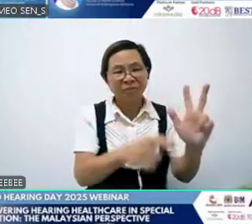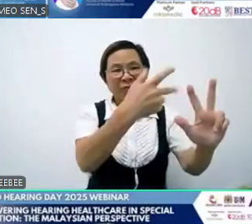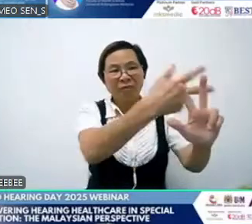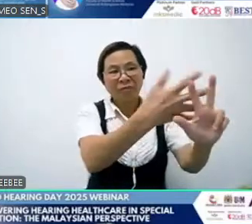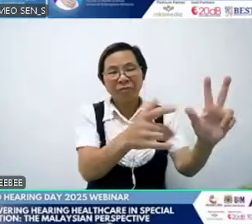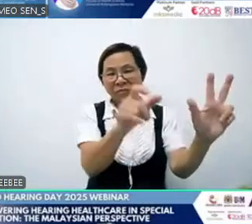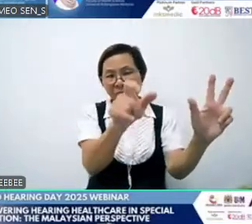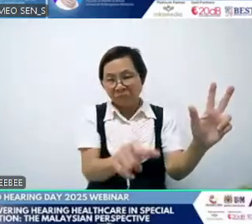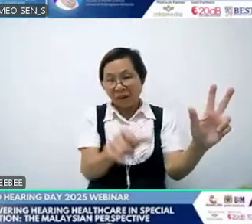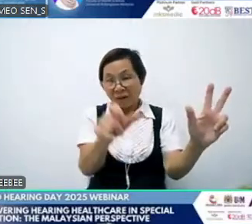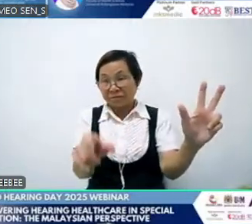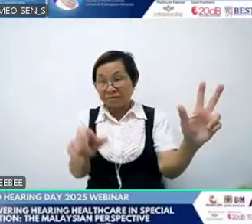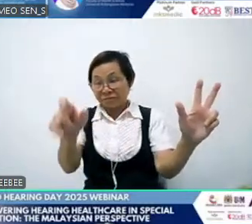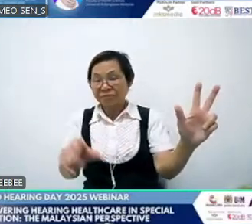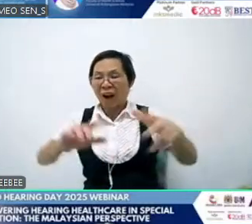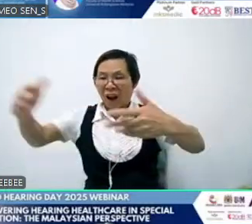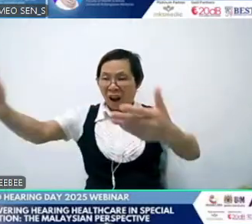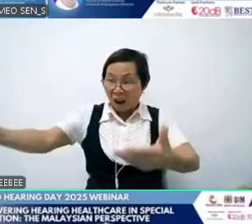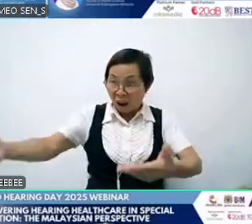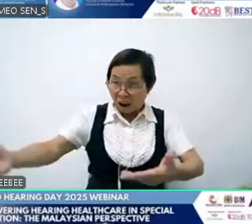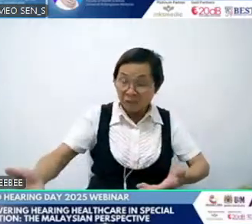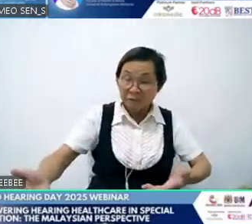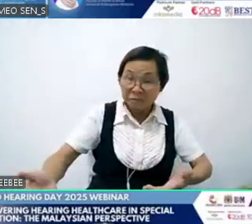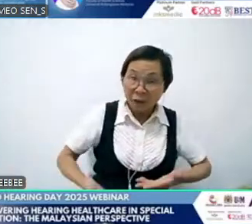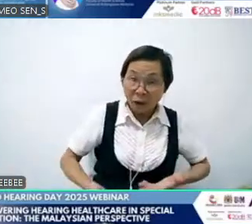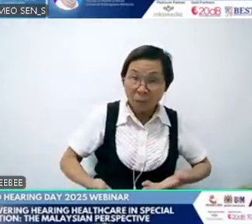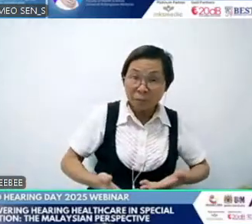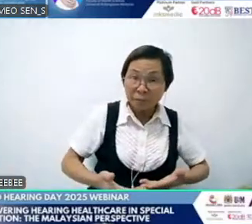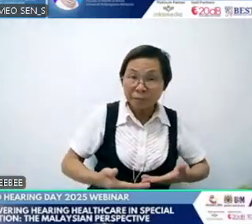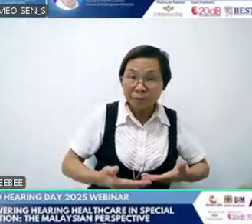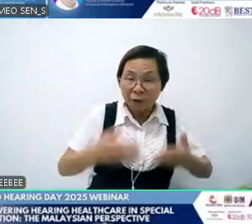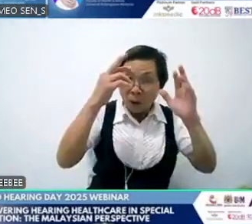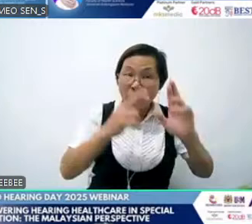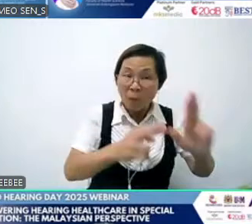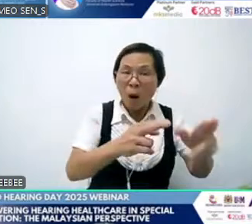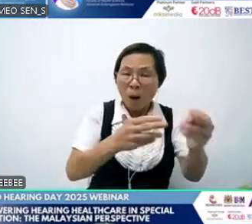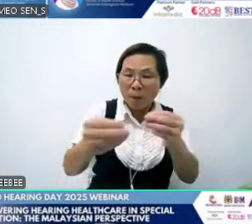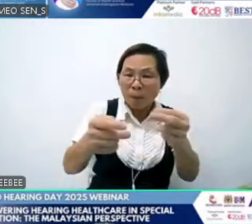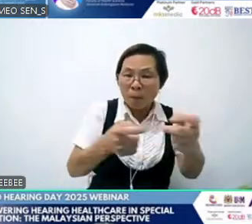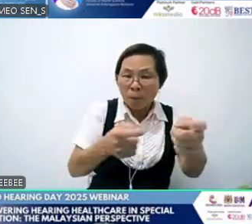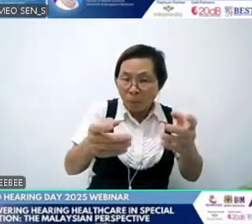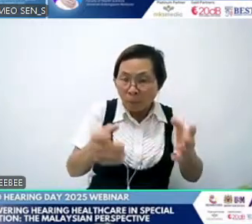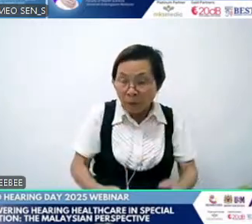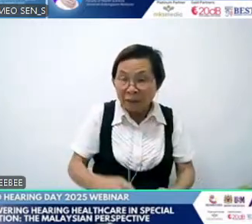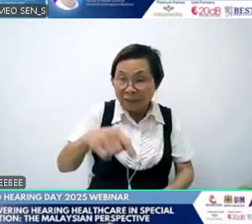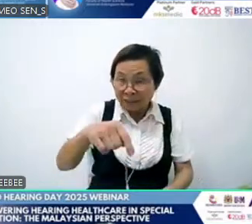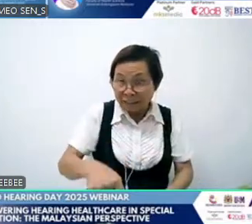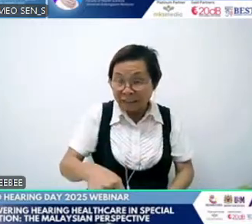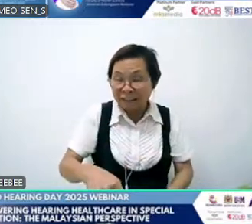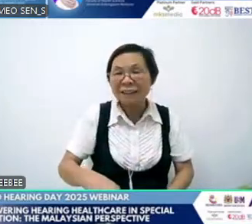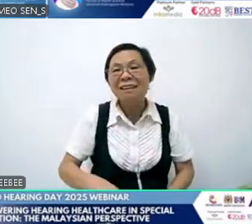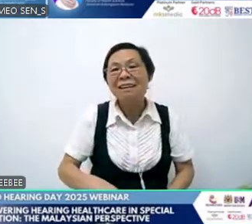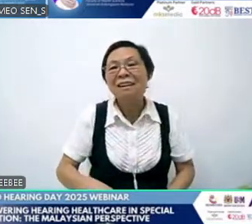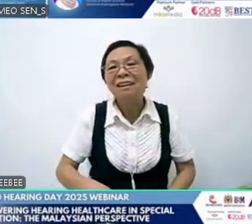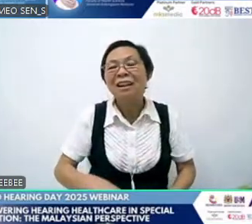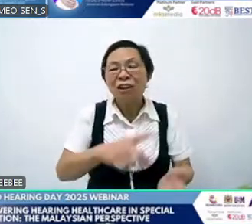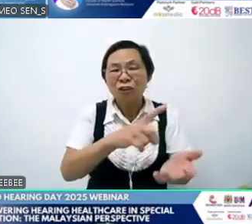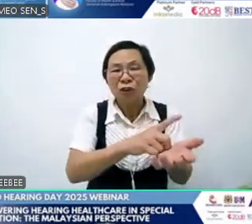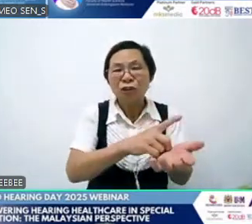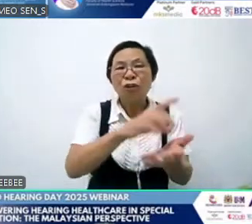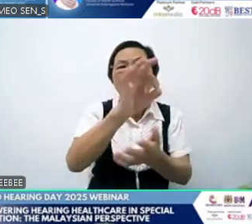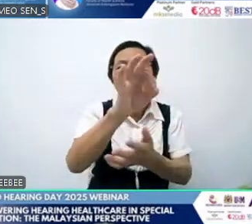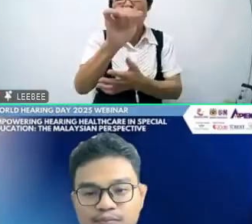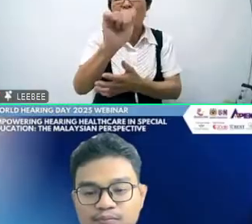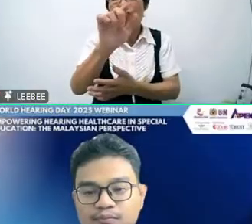Now, allow me to invite our esteemed moderator to take over in moderating the session. Dr. Muhammad Fazil, the floor